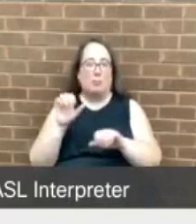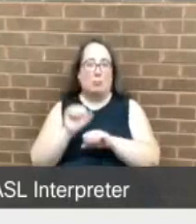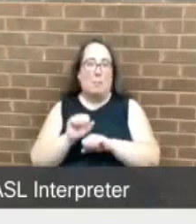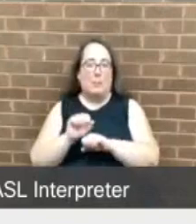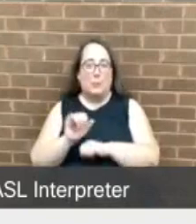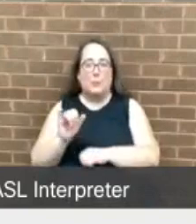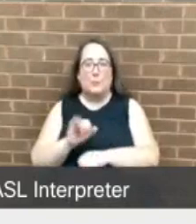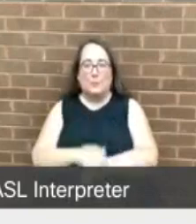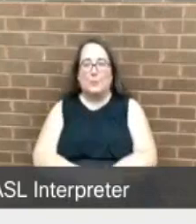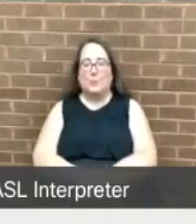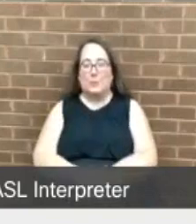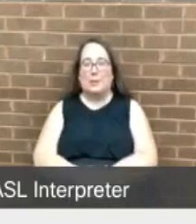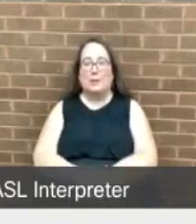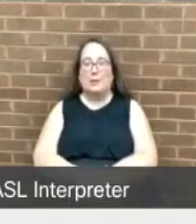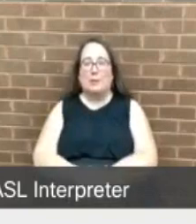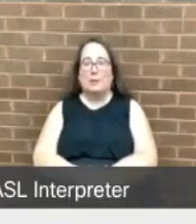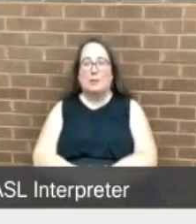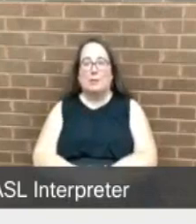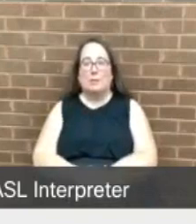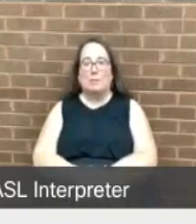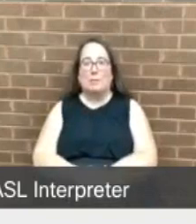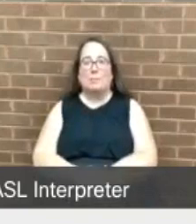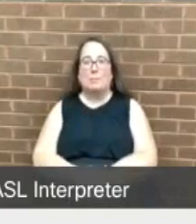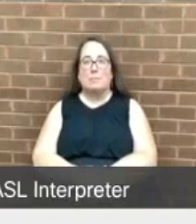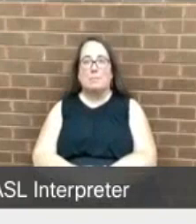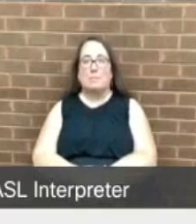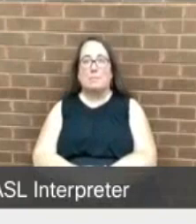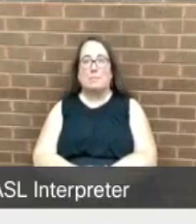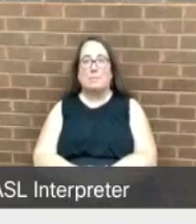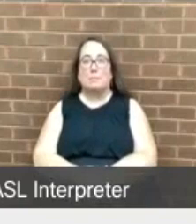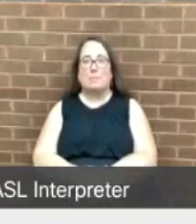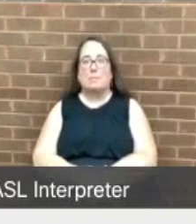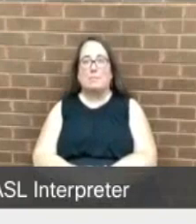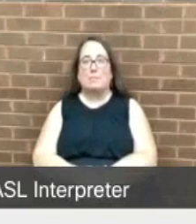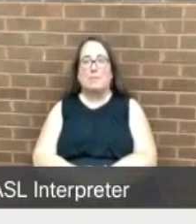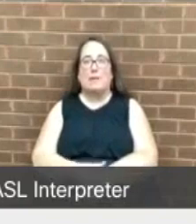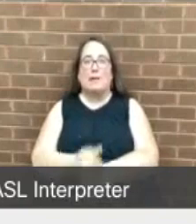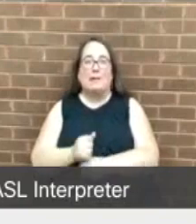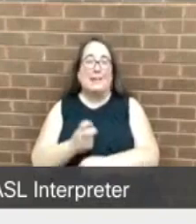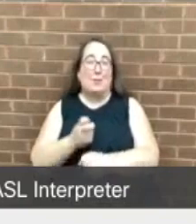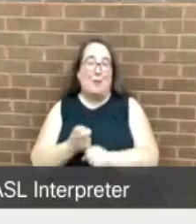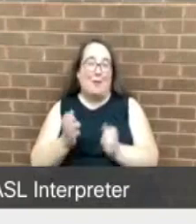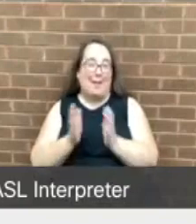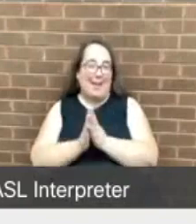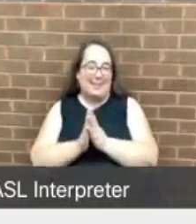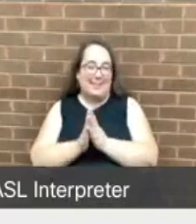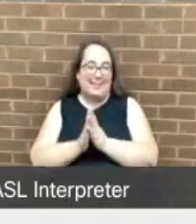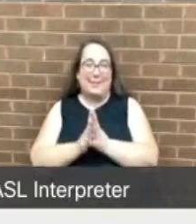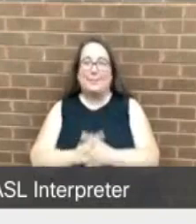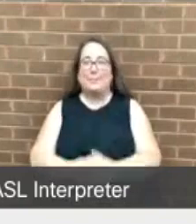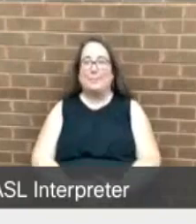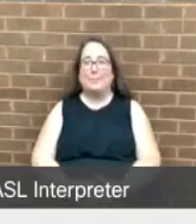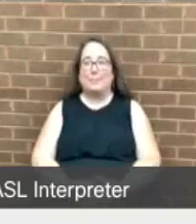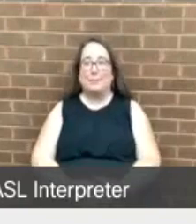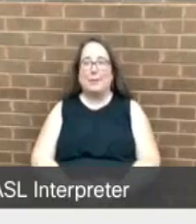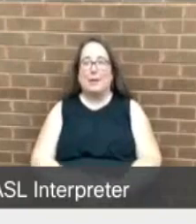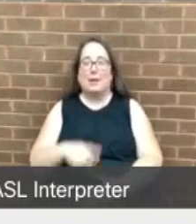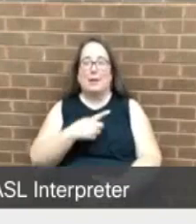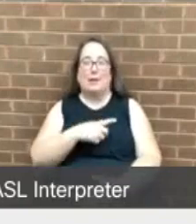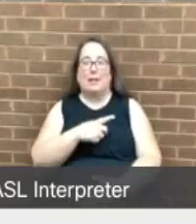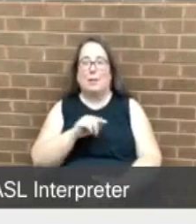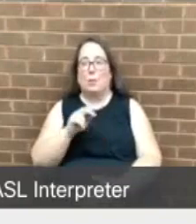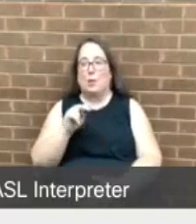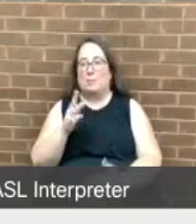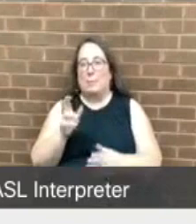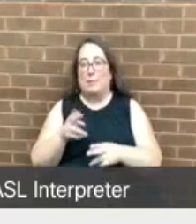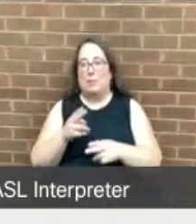hard on that one as well. So now on to the hard ask. I think Delegate Watson might have mentioned, but